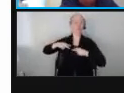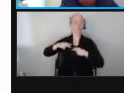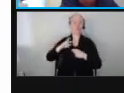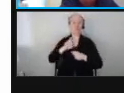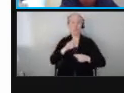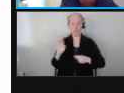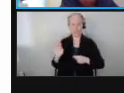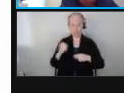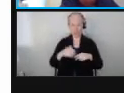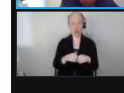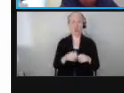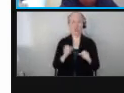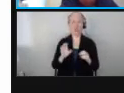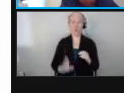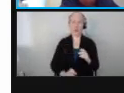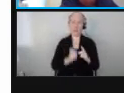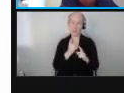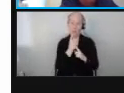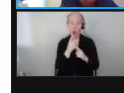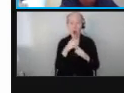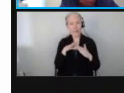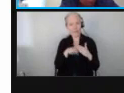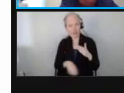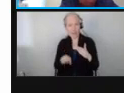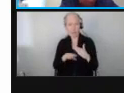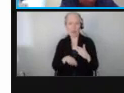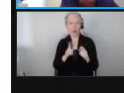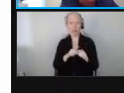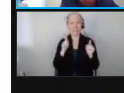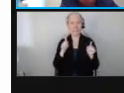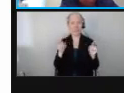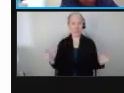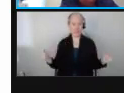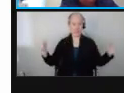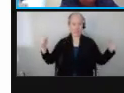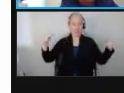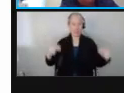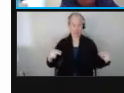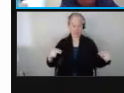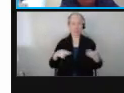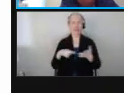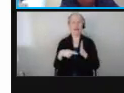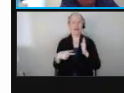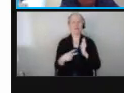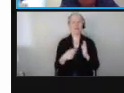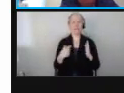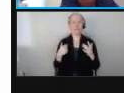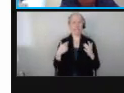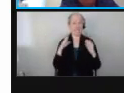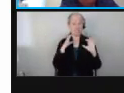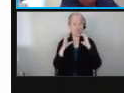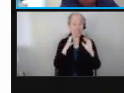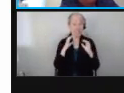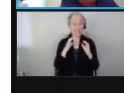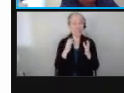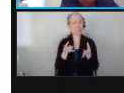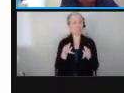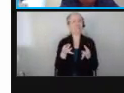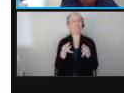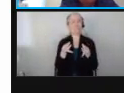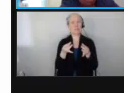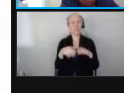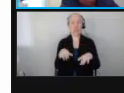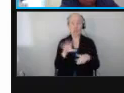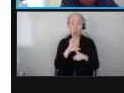So that is one fundamental difference that leads to often to a whole different set communication methodologies and